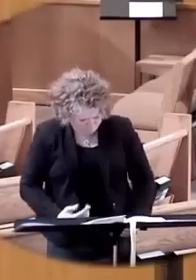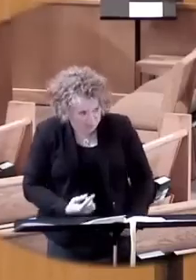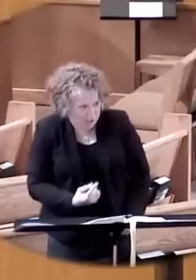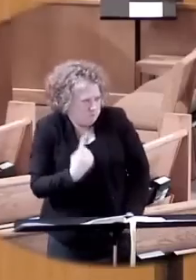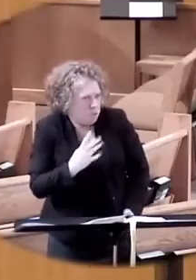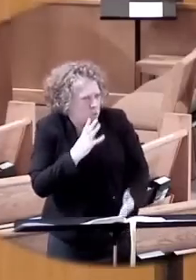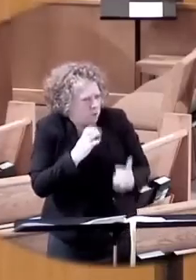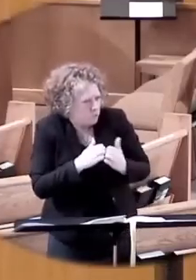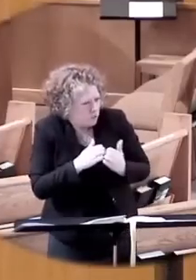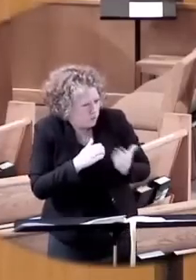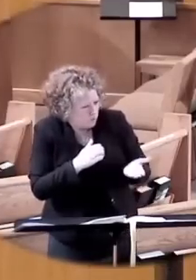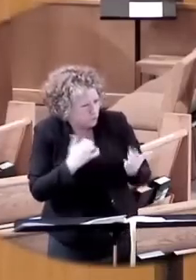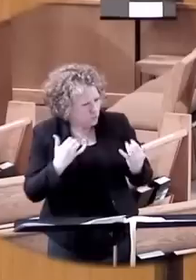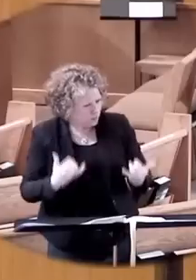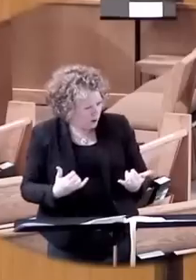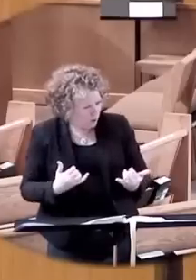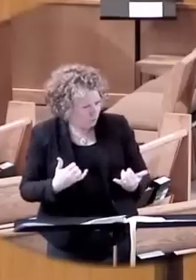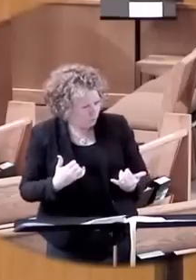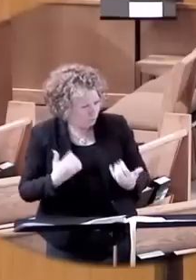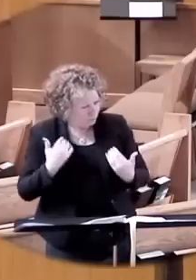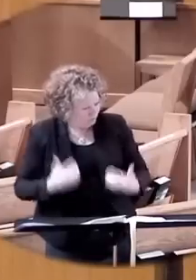with you is he."